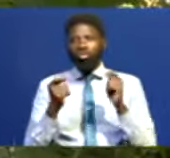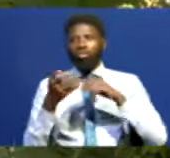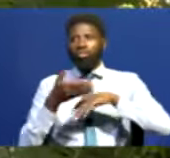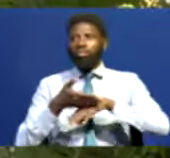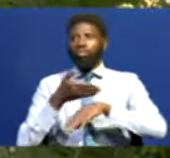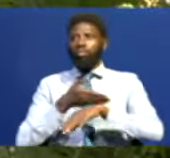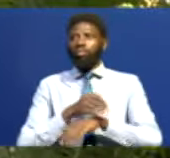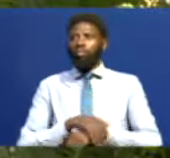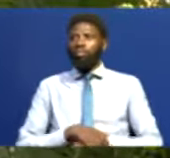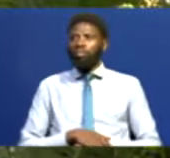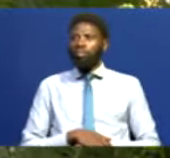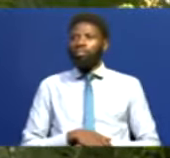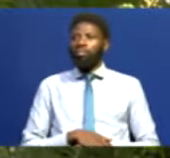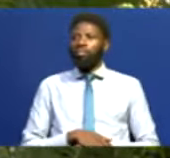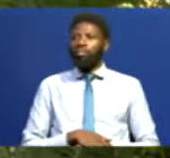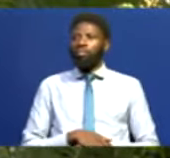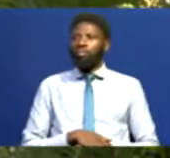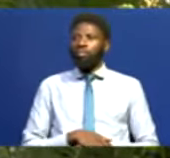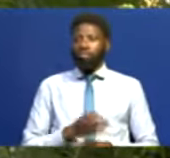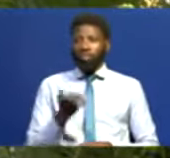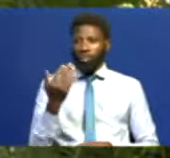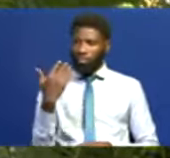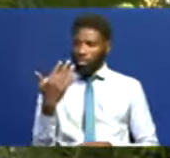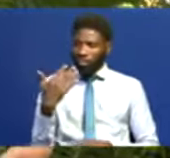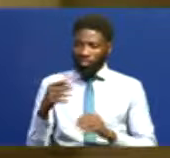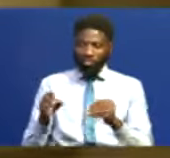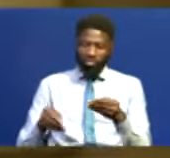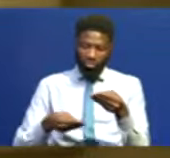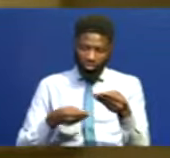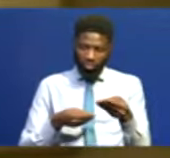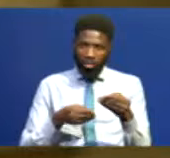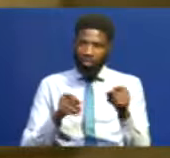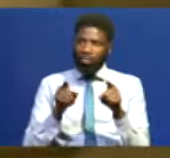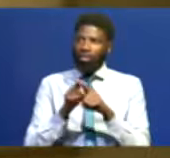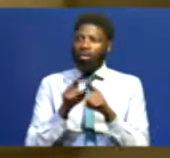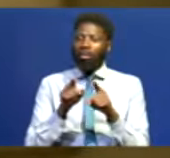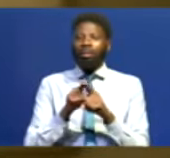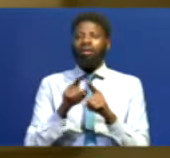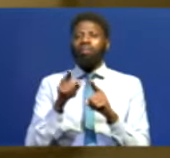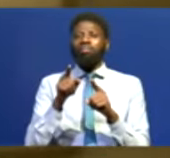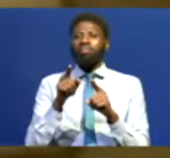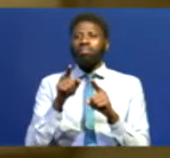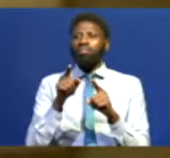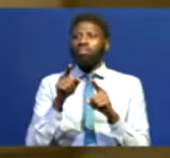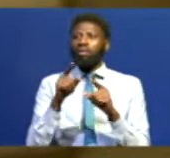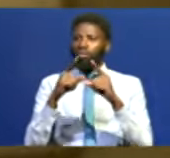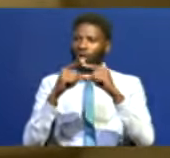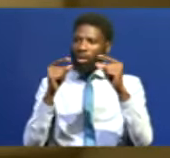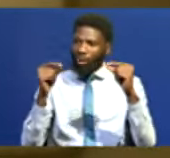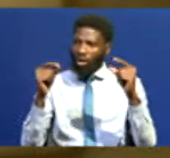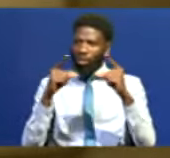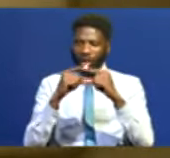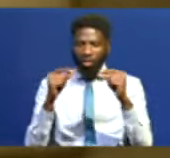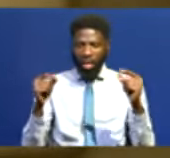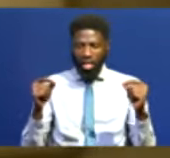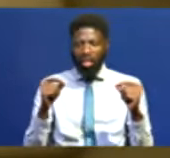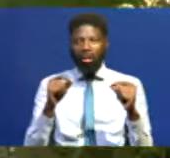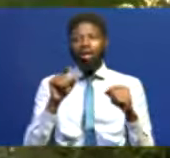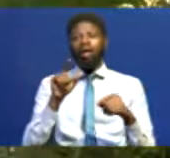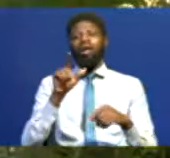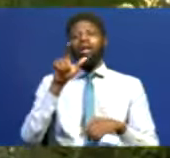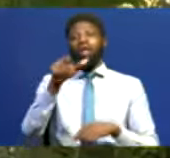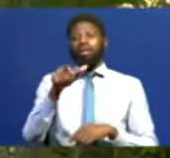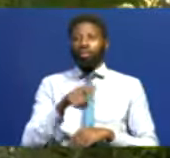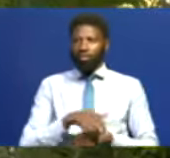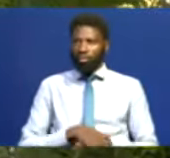was scripts and from the papers. Even the auto cue came later on. The auto cue that we have that is so natural that we have